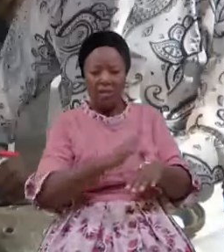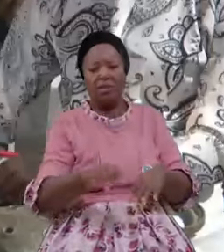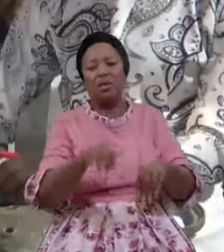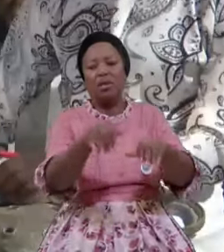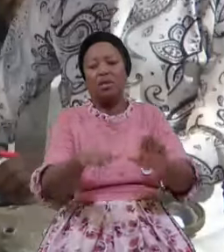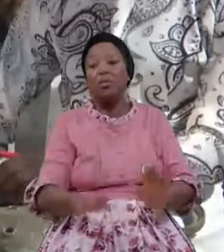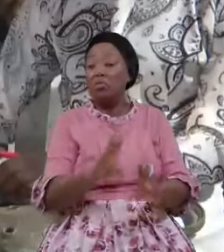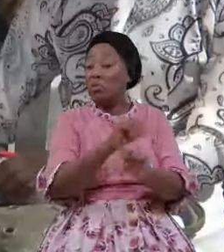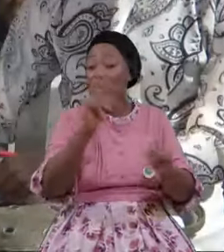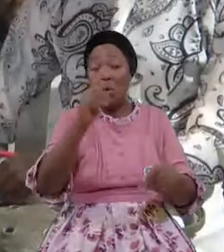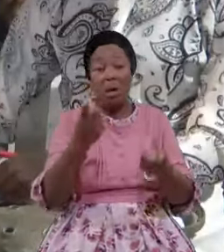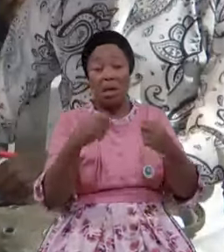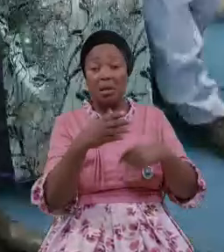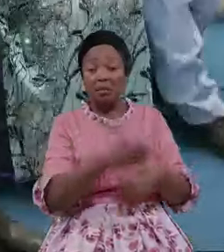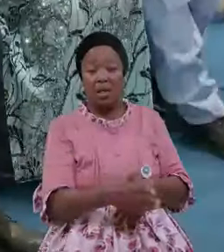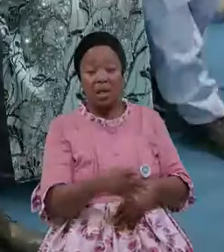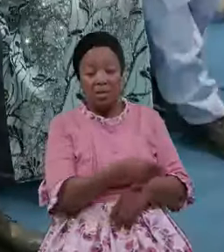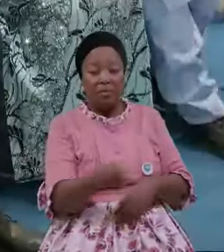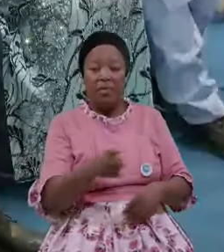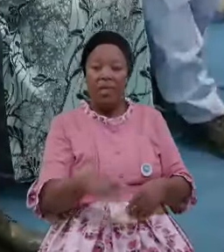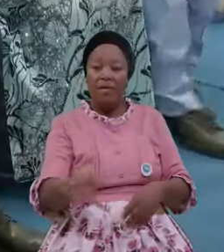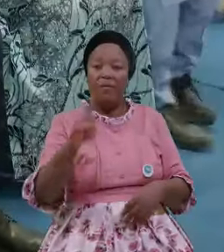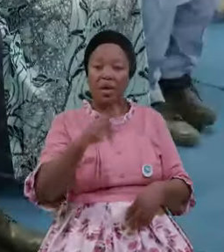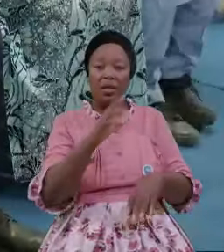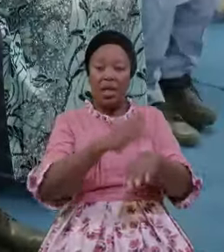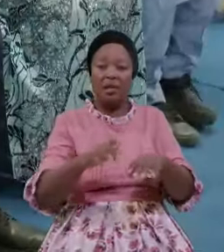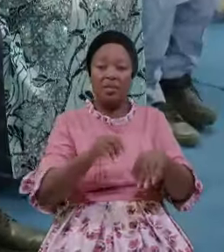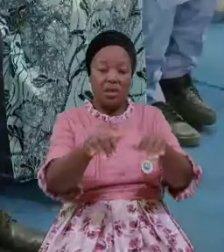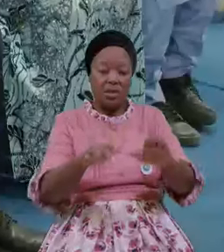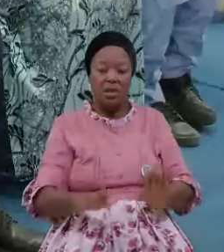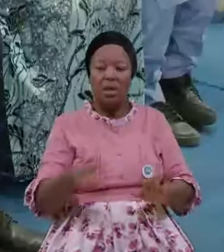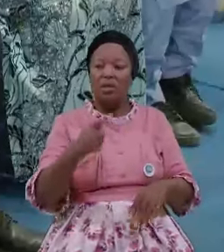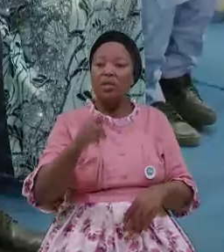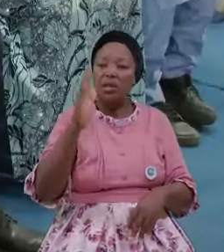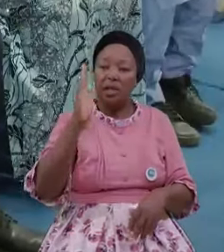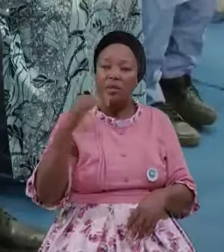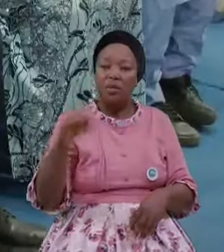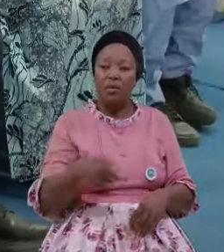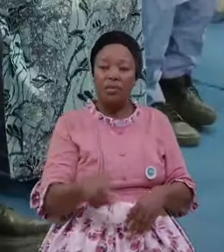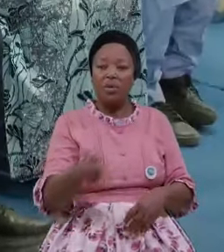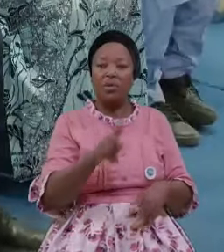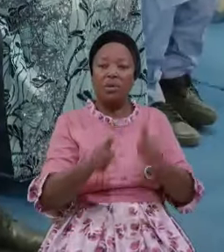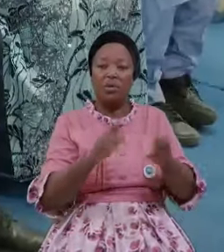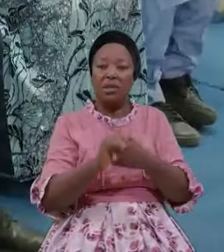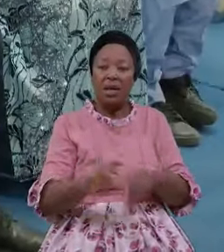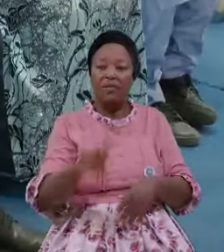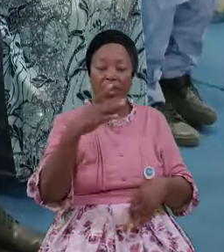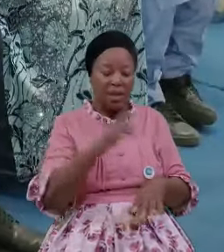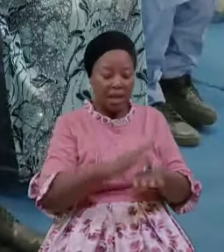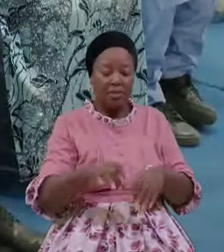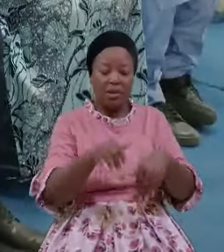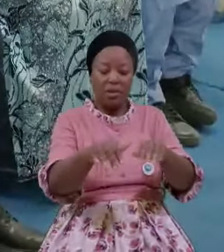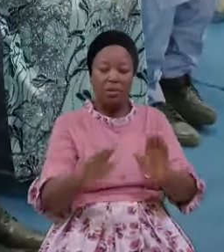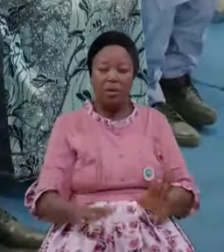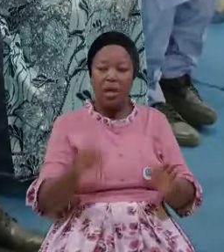there. They found an empty tomb. The testimony of those people that found the empty tomb that shows